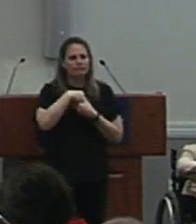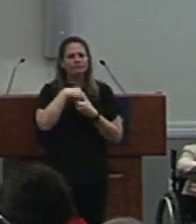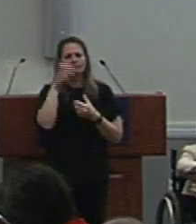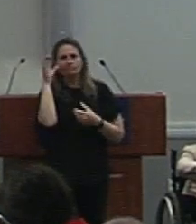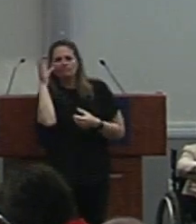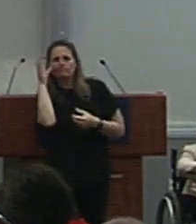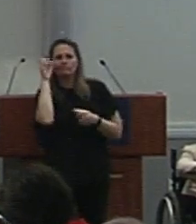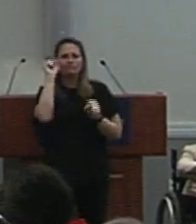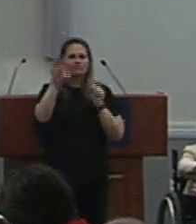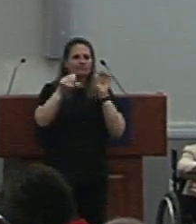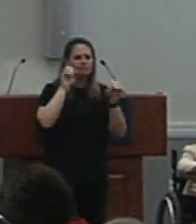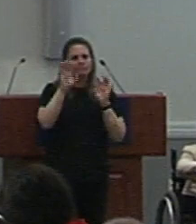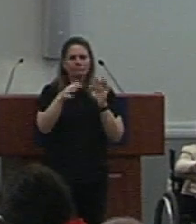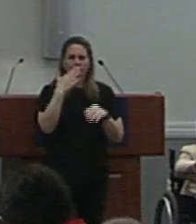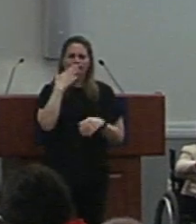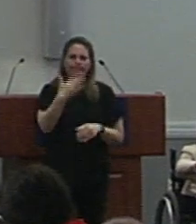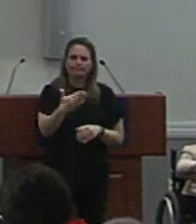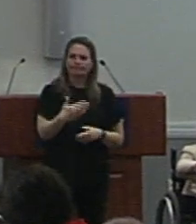coming.